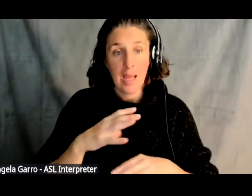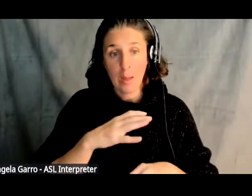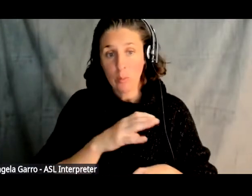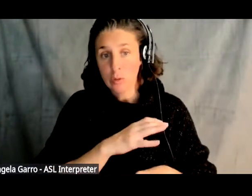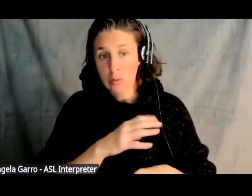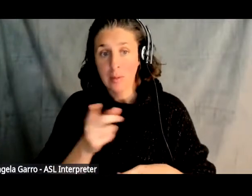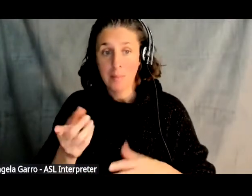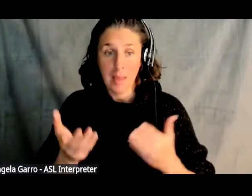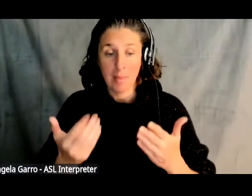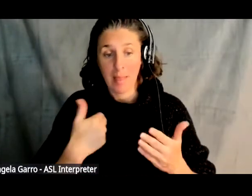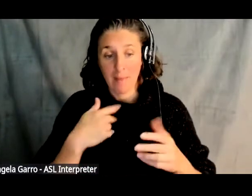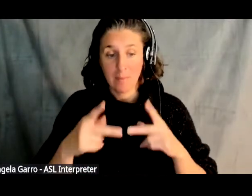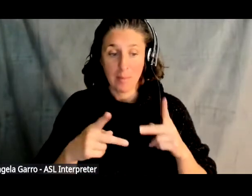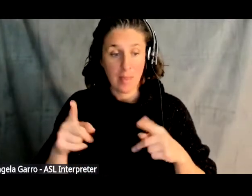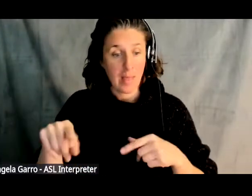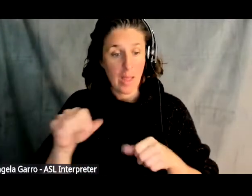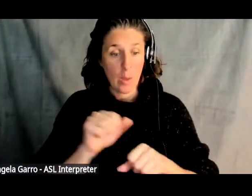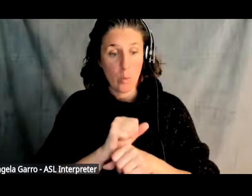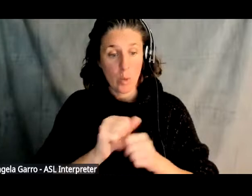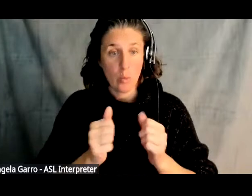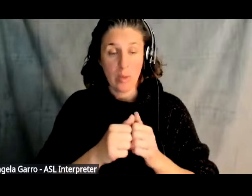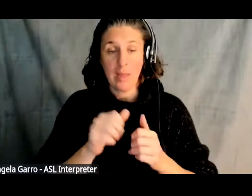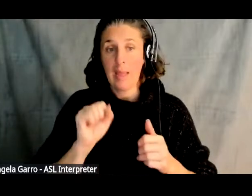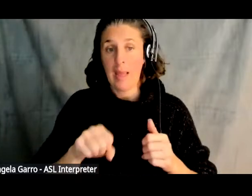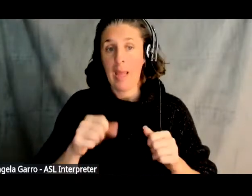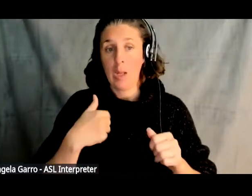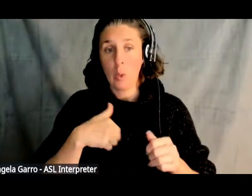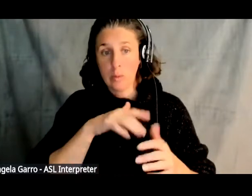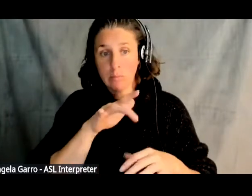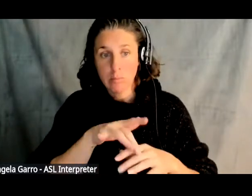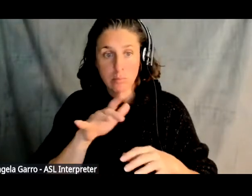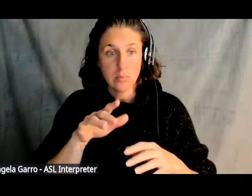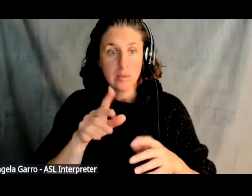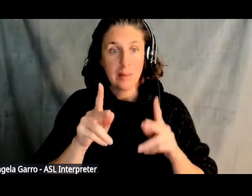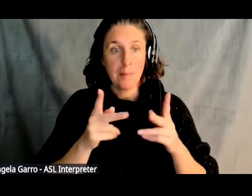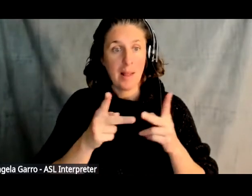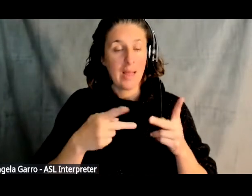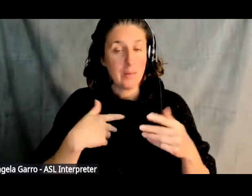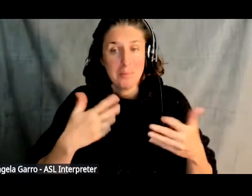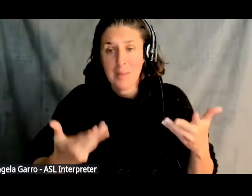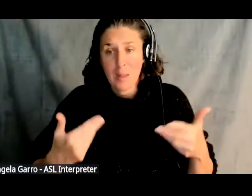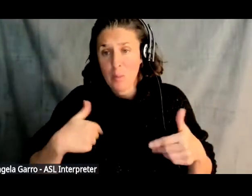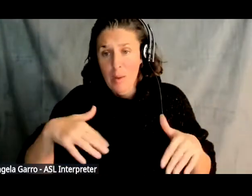well. Could we tap into like places that we just haven't thought of?